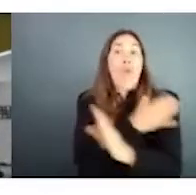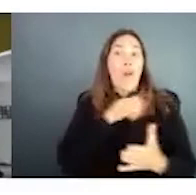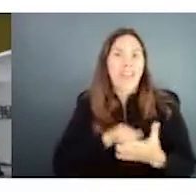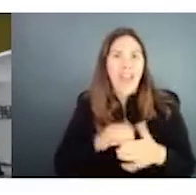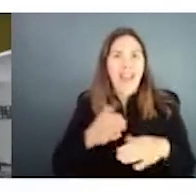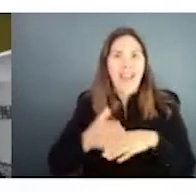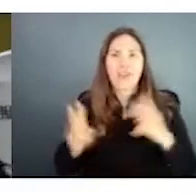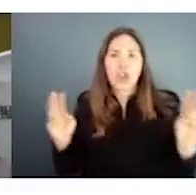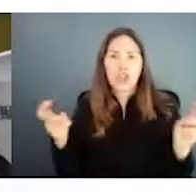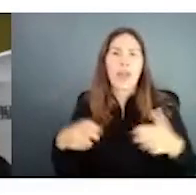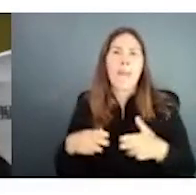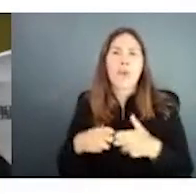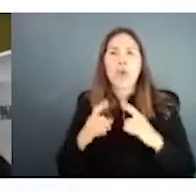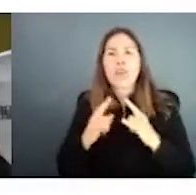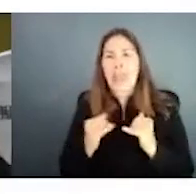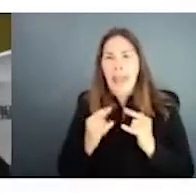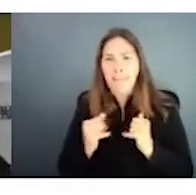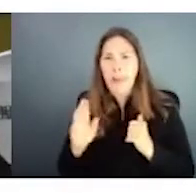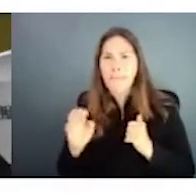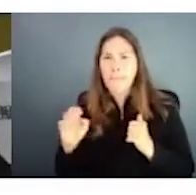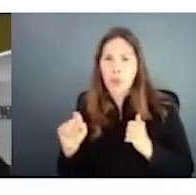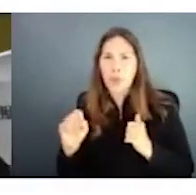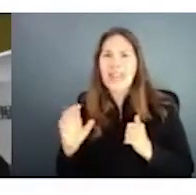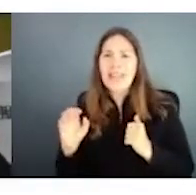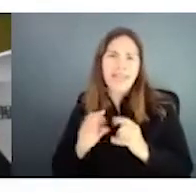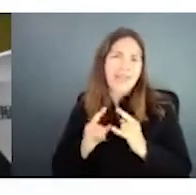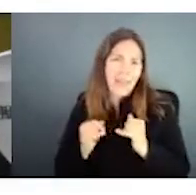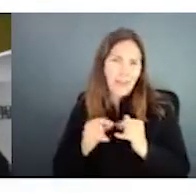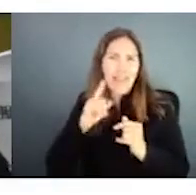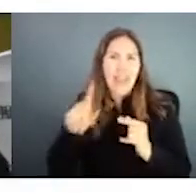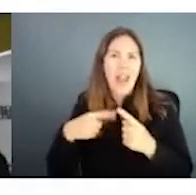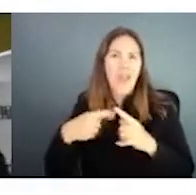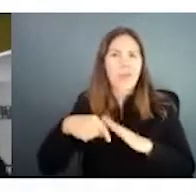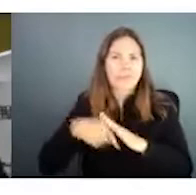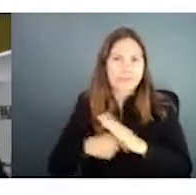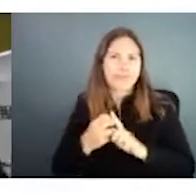camp, I would come back and do a deeper dive into the